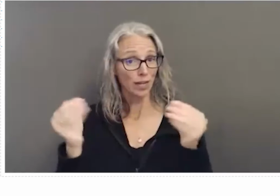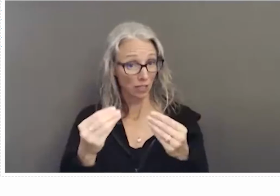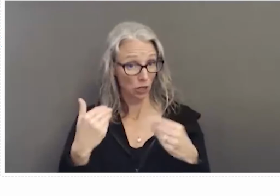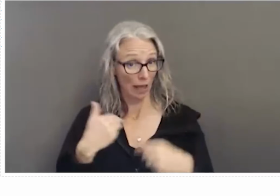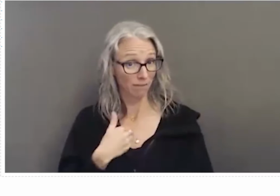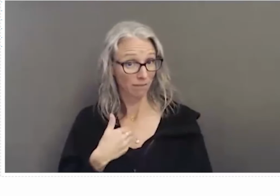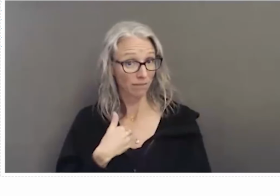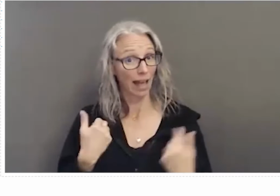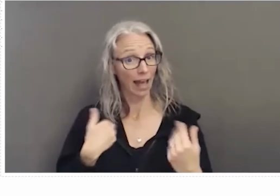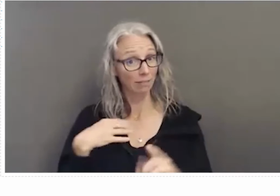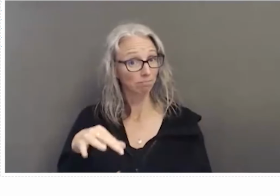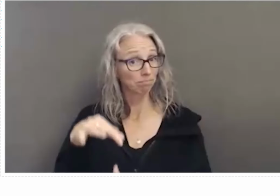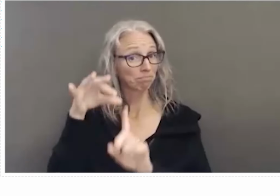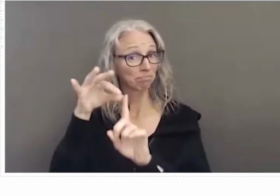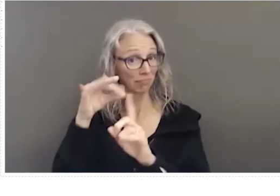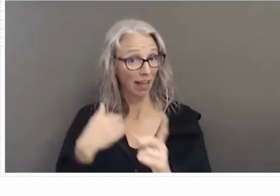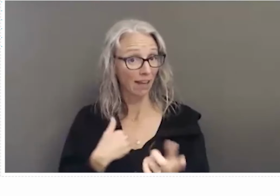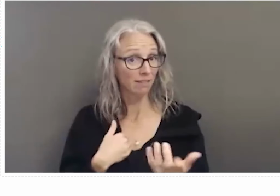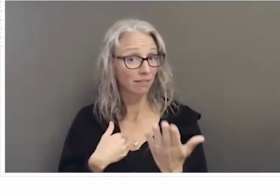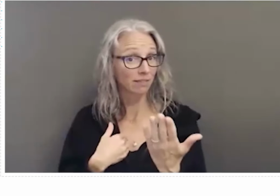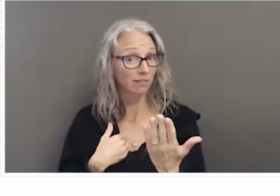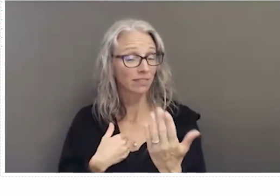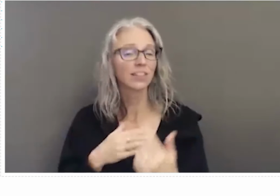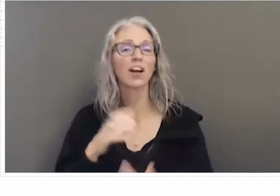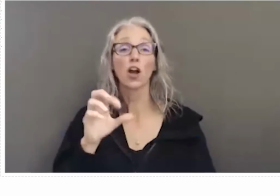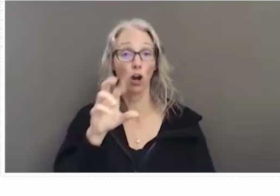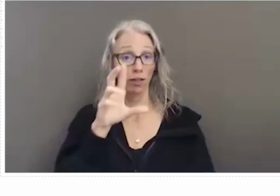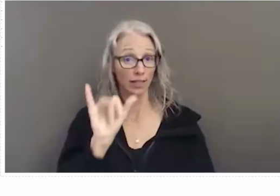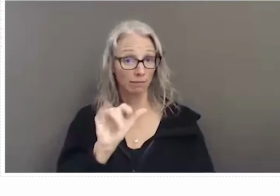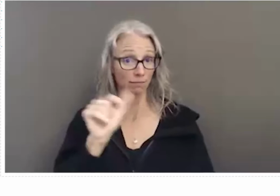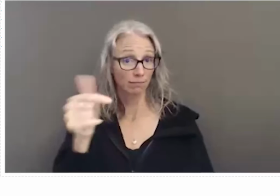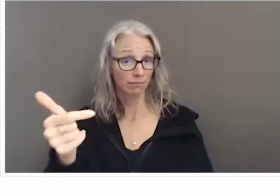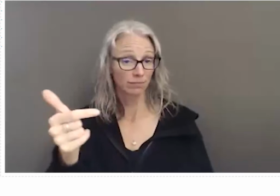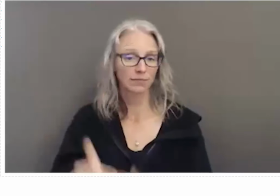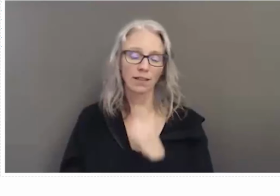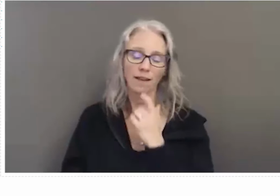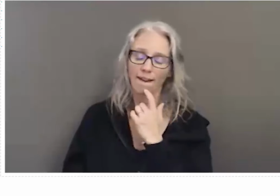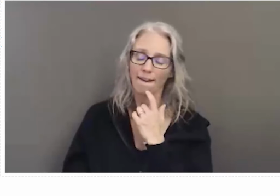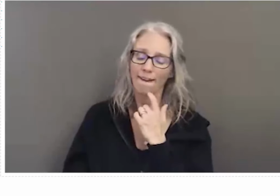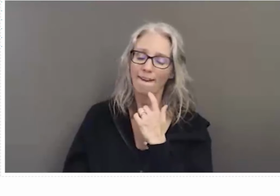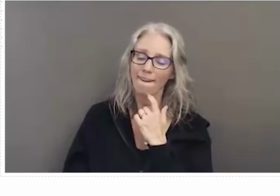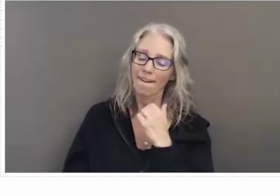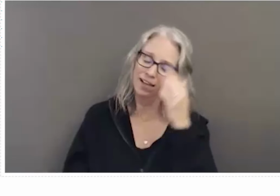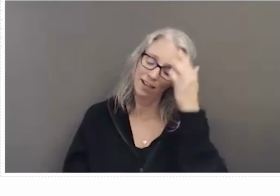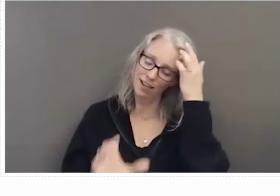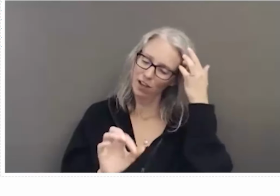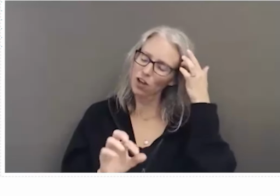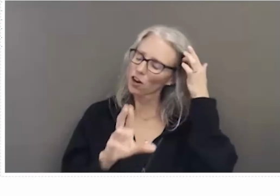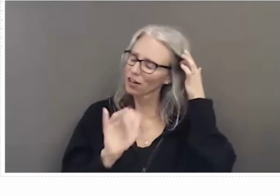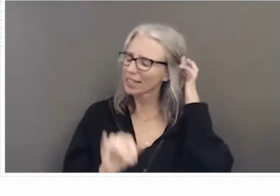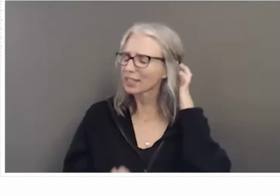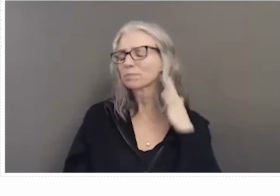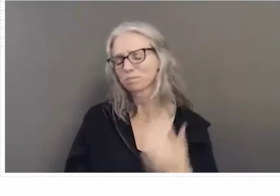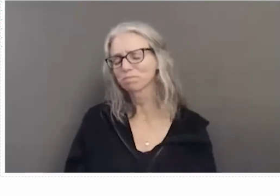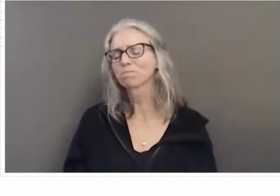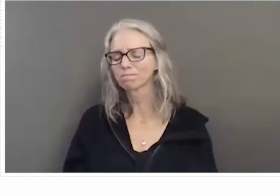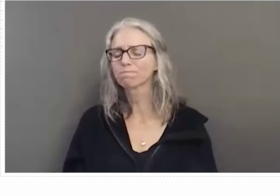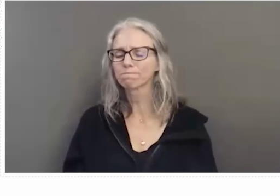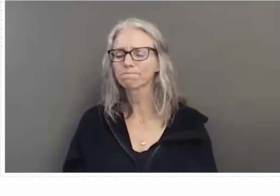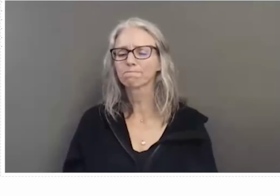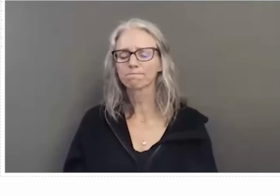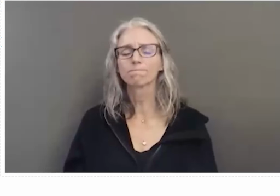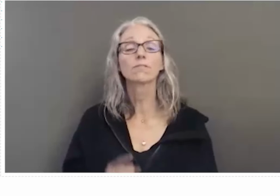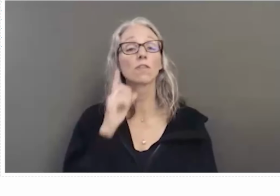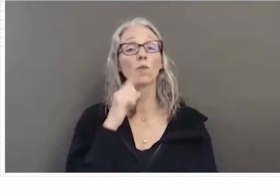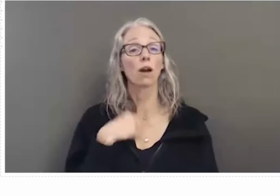with you. Yeah, I guess this is kind of going against a little bit maybe what was just said, but for us, we are quite lucky